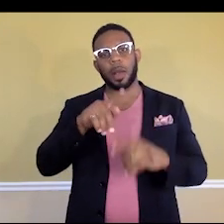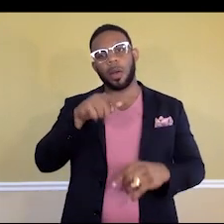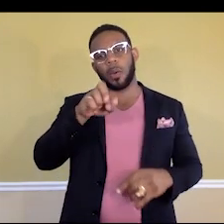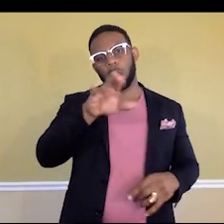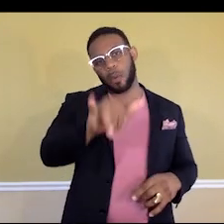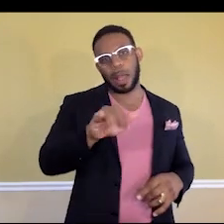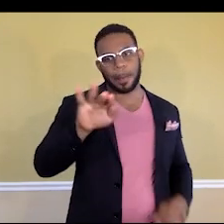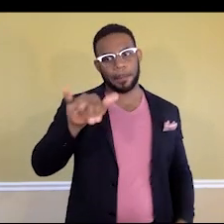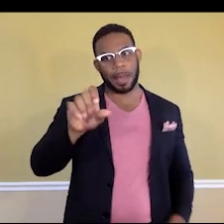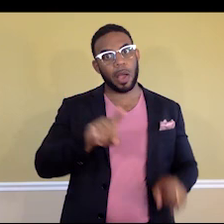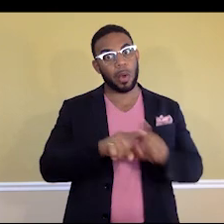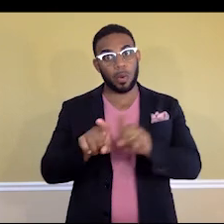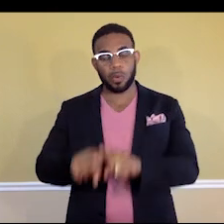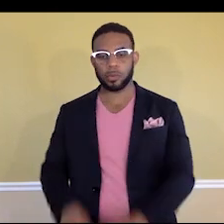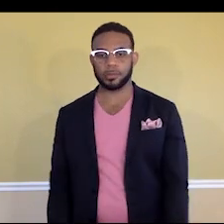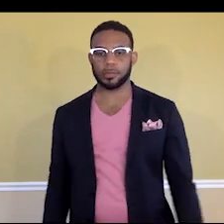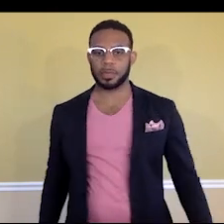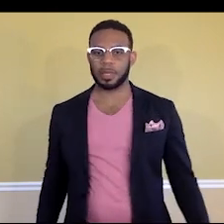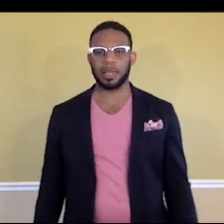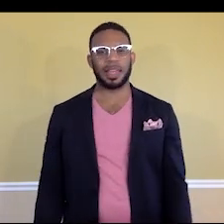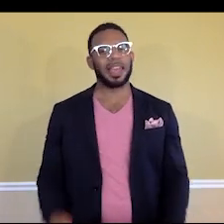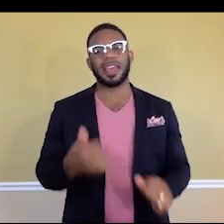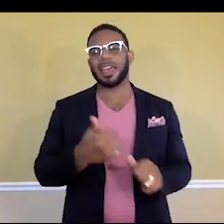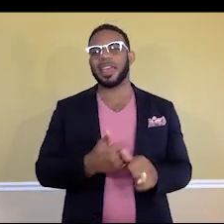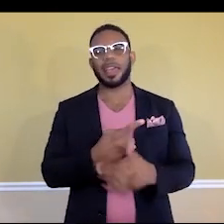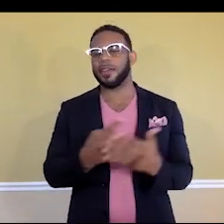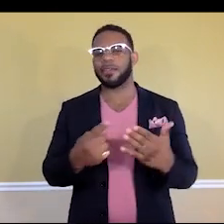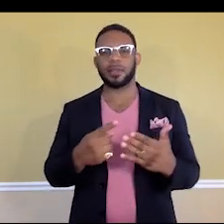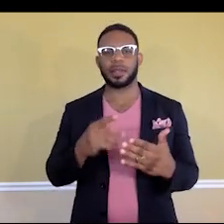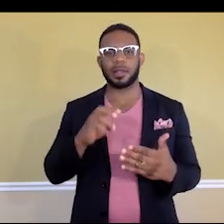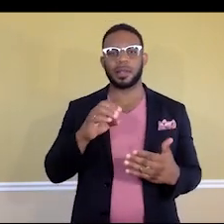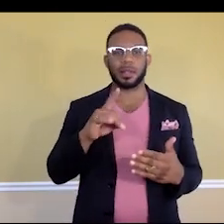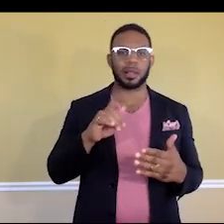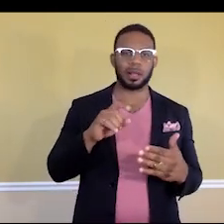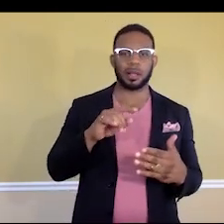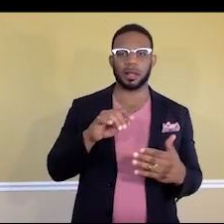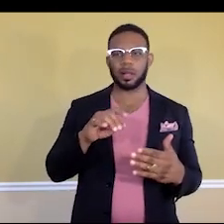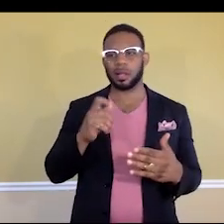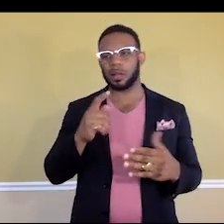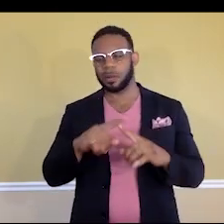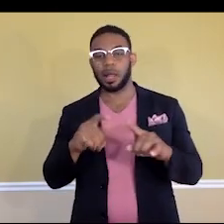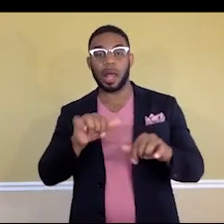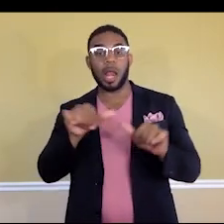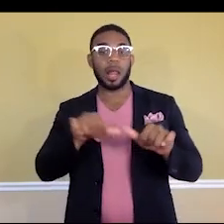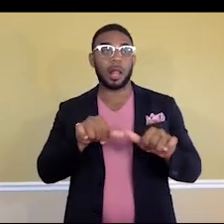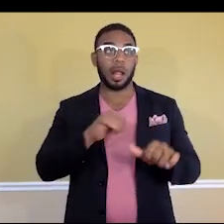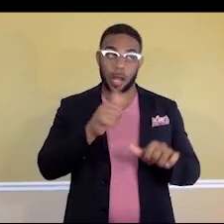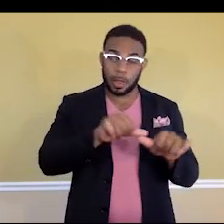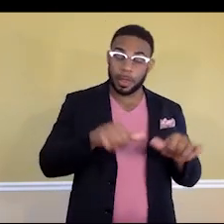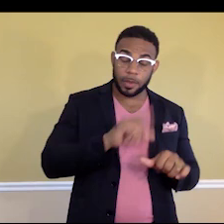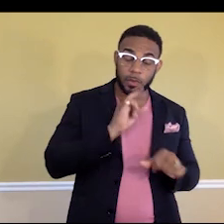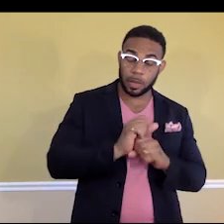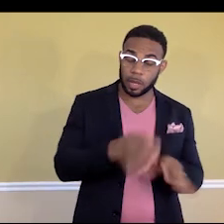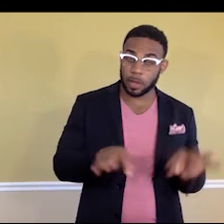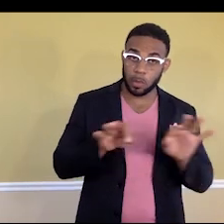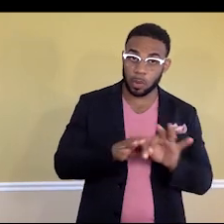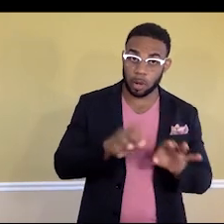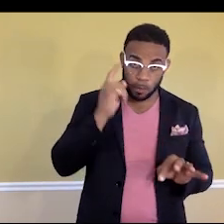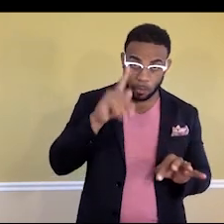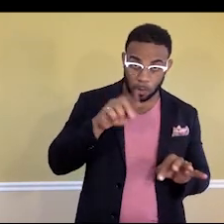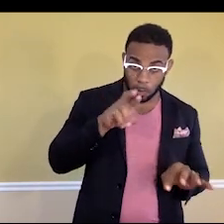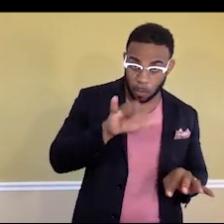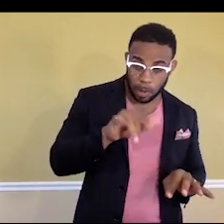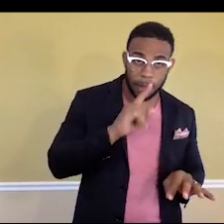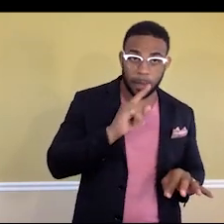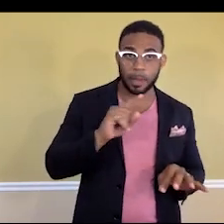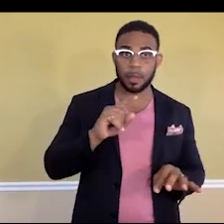proxy bias as well. I already covered zip code a little bit, but another area that is really pertinent for proxies